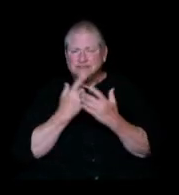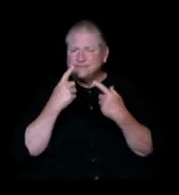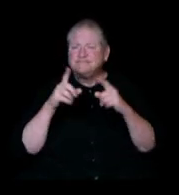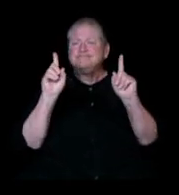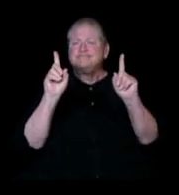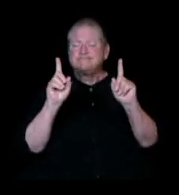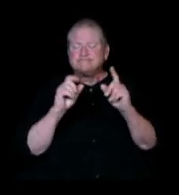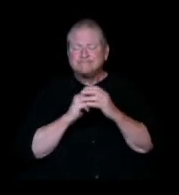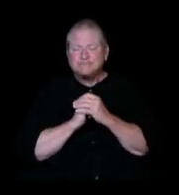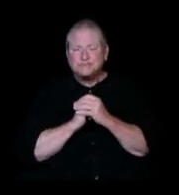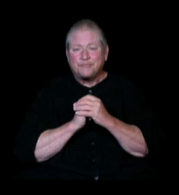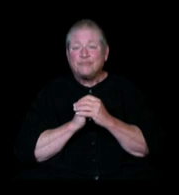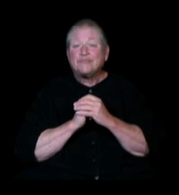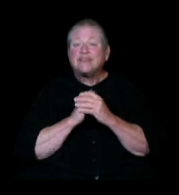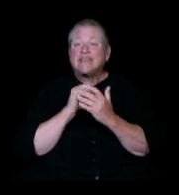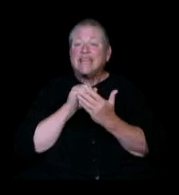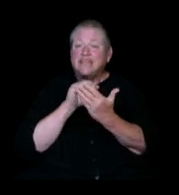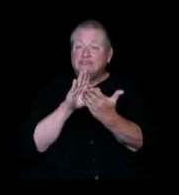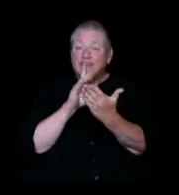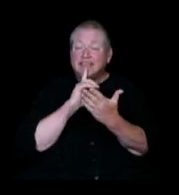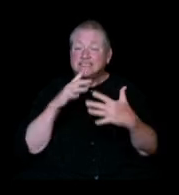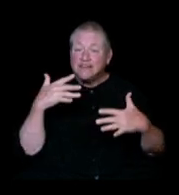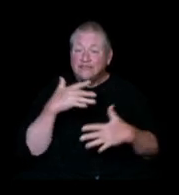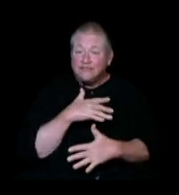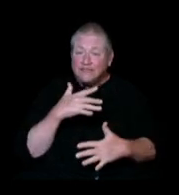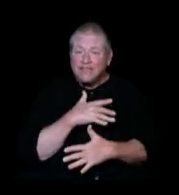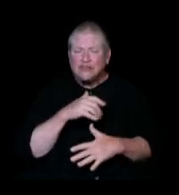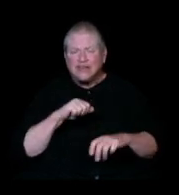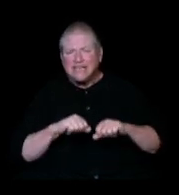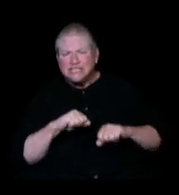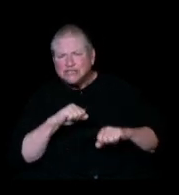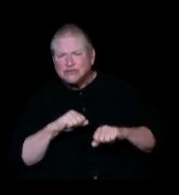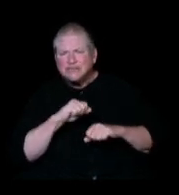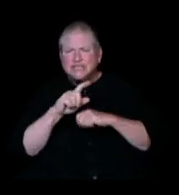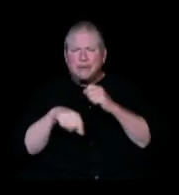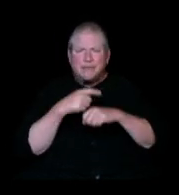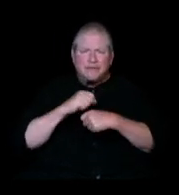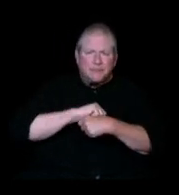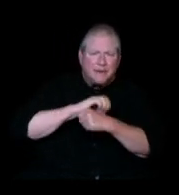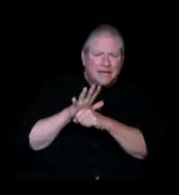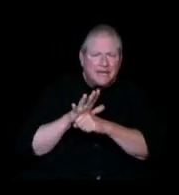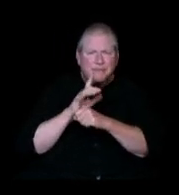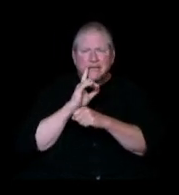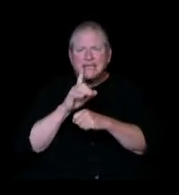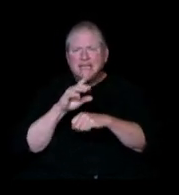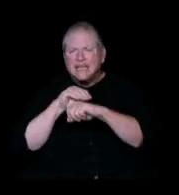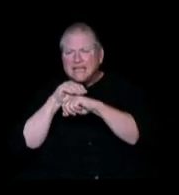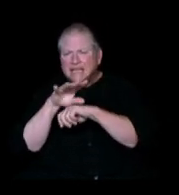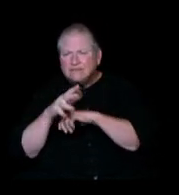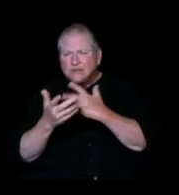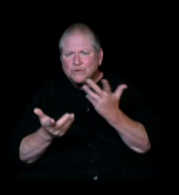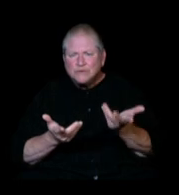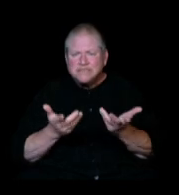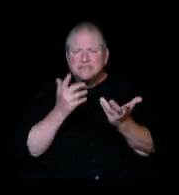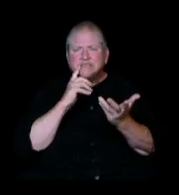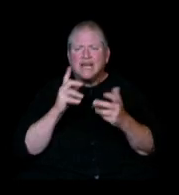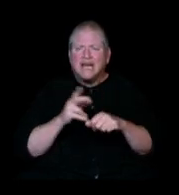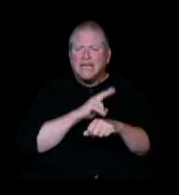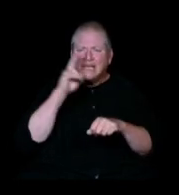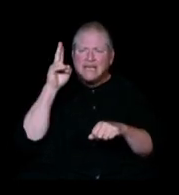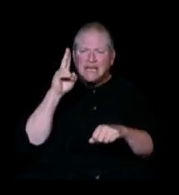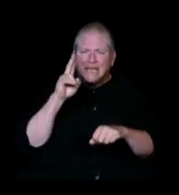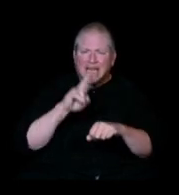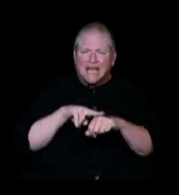In the face of fear and uncertainty about the pandemic and its impacts, a national reckoning with